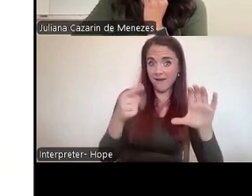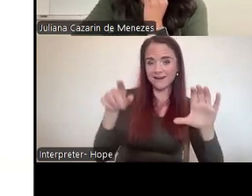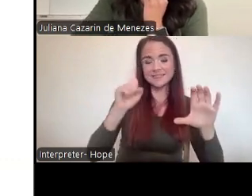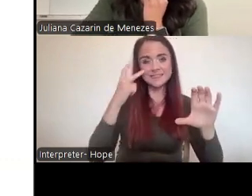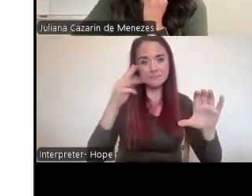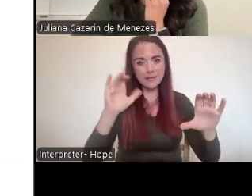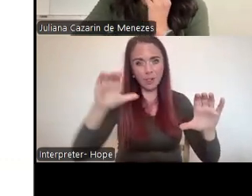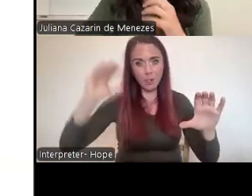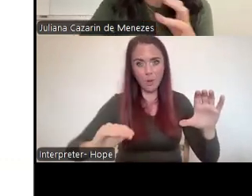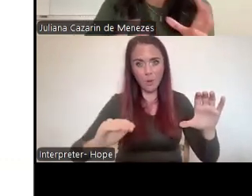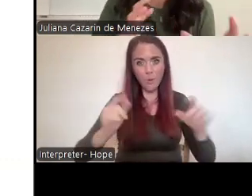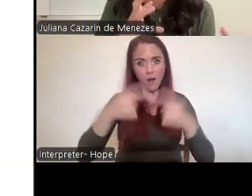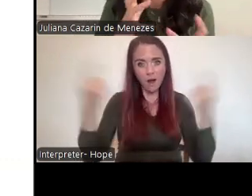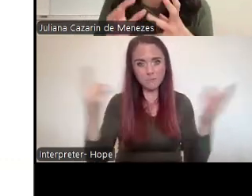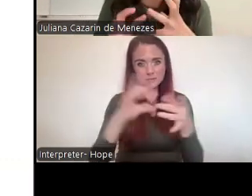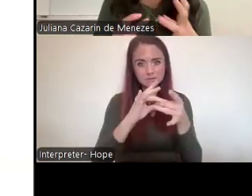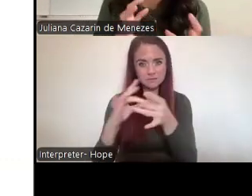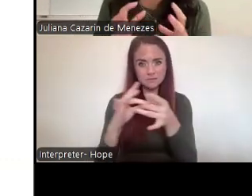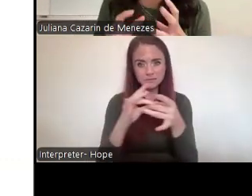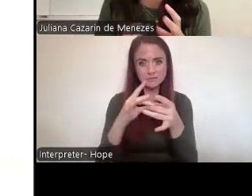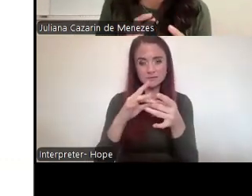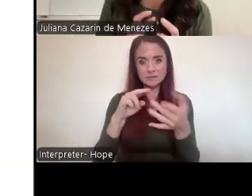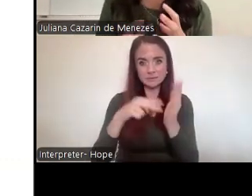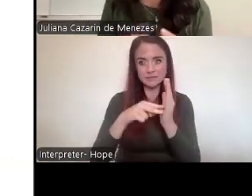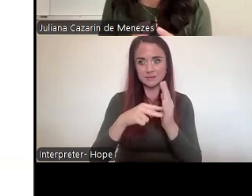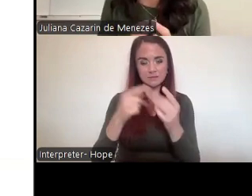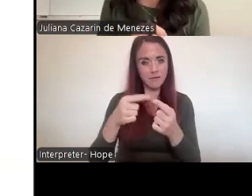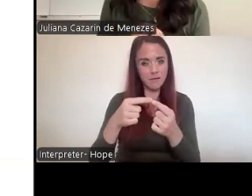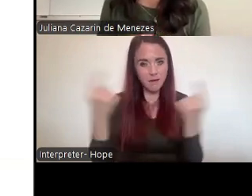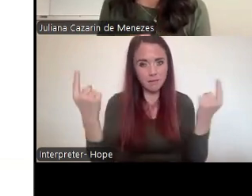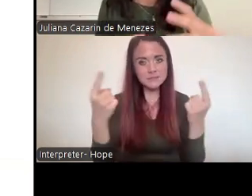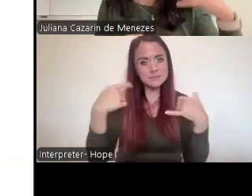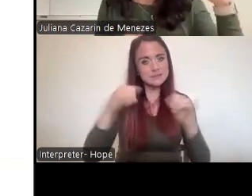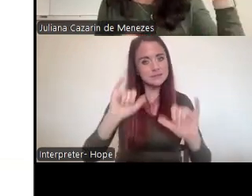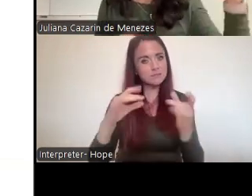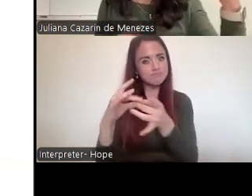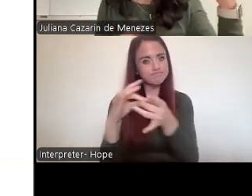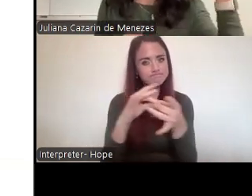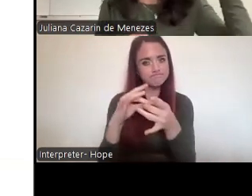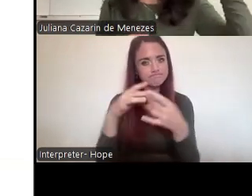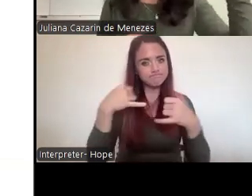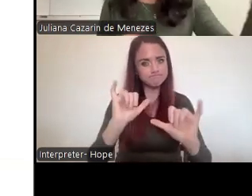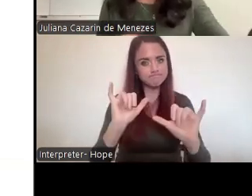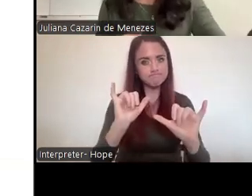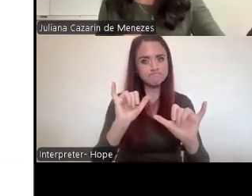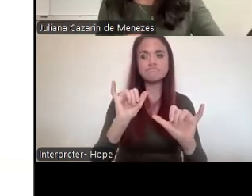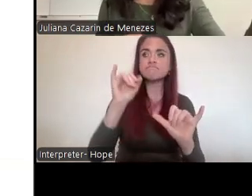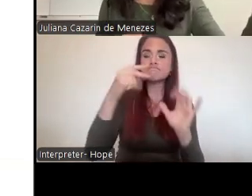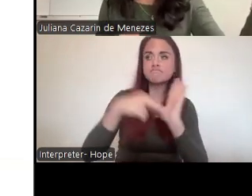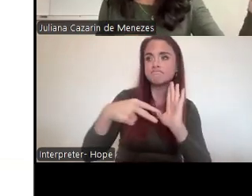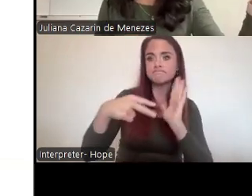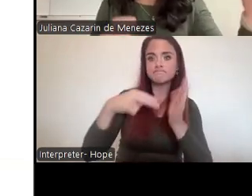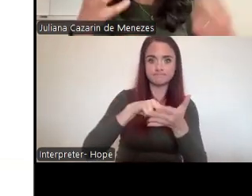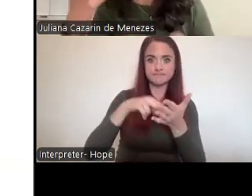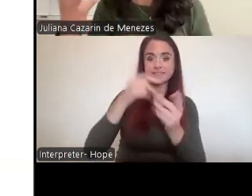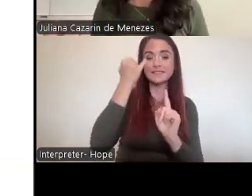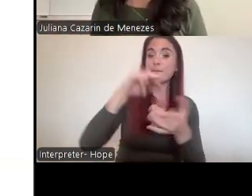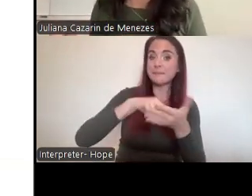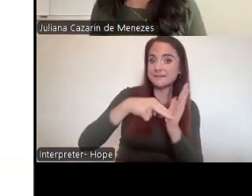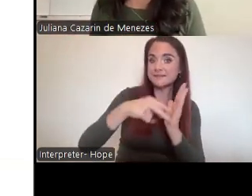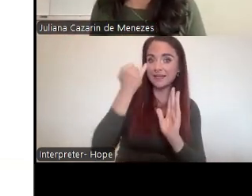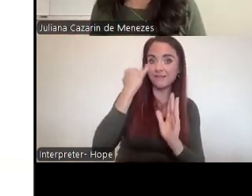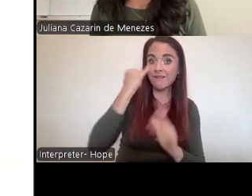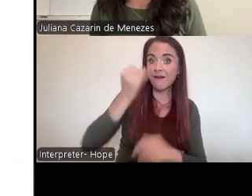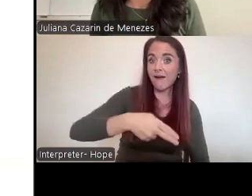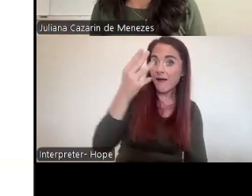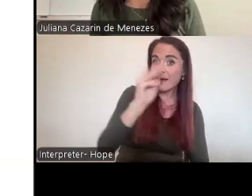low, showing that there is an inverse correlation between both. So when you have like high levels of MEEK, we